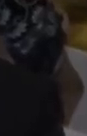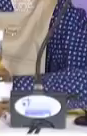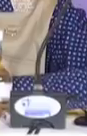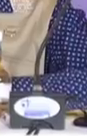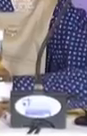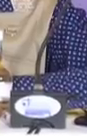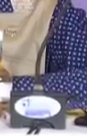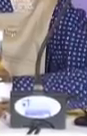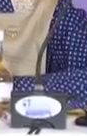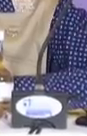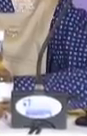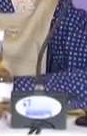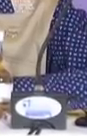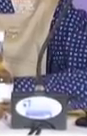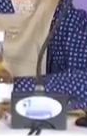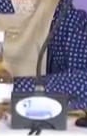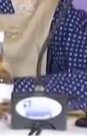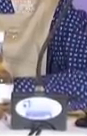Thank you.